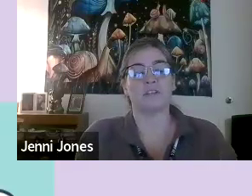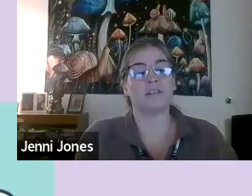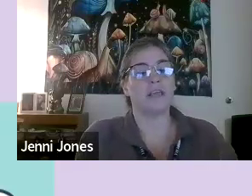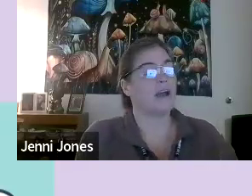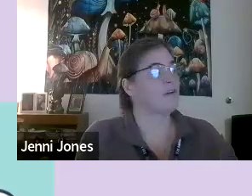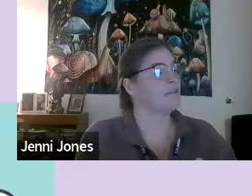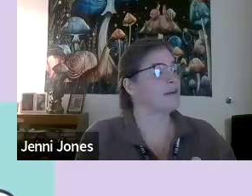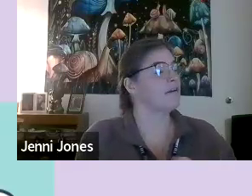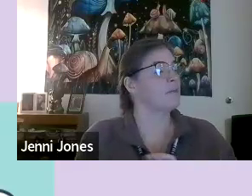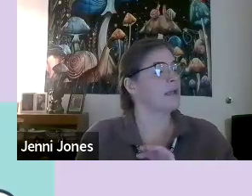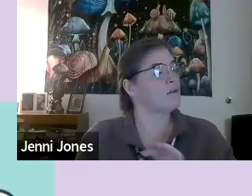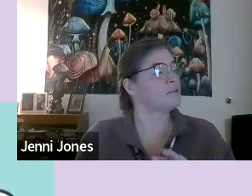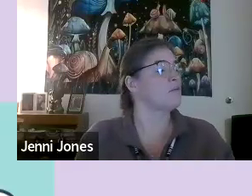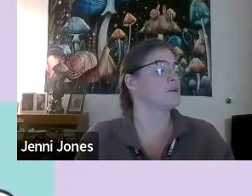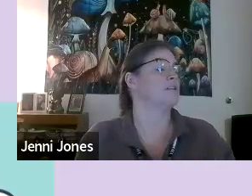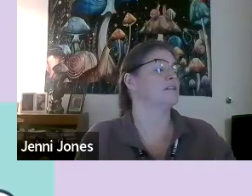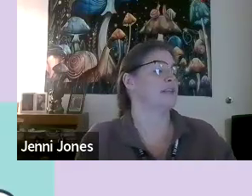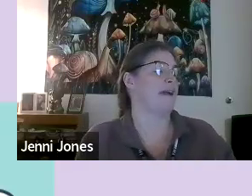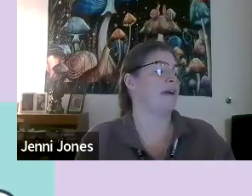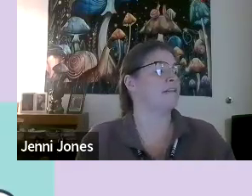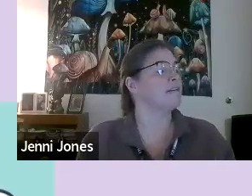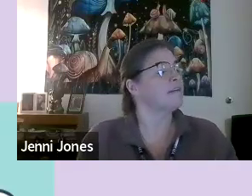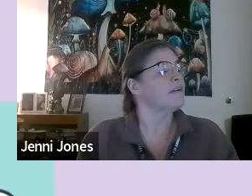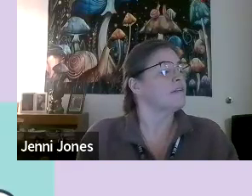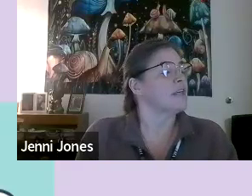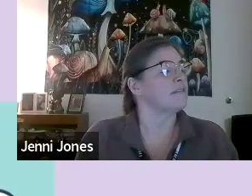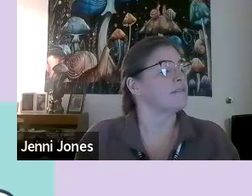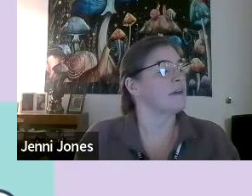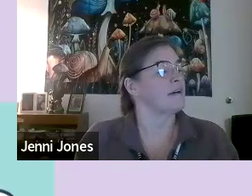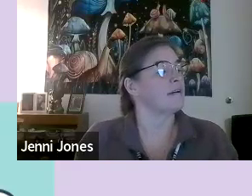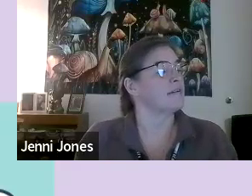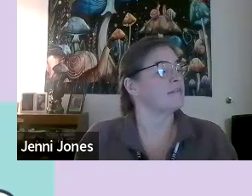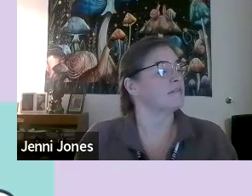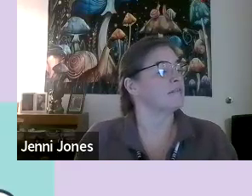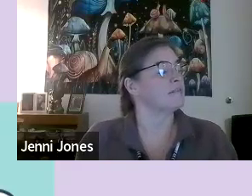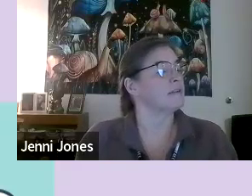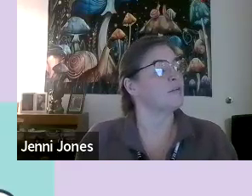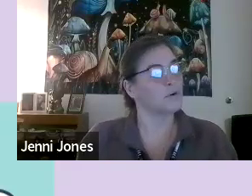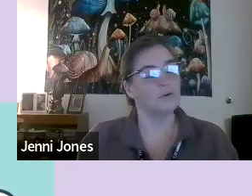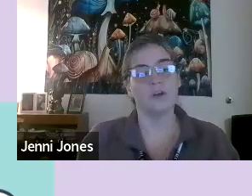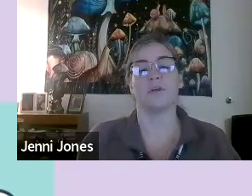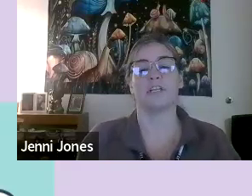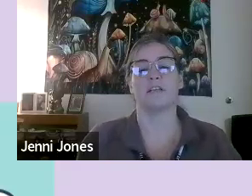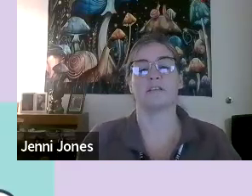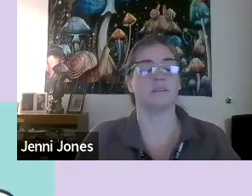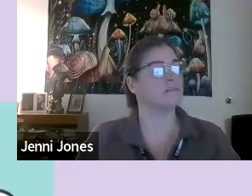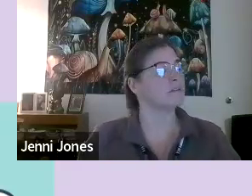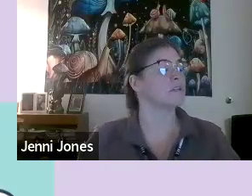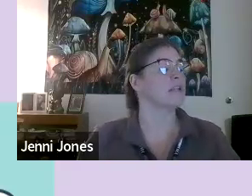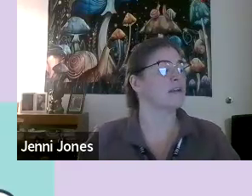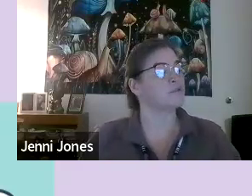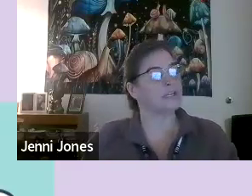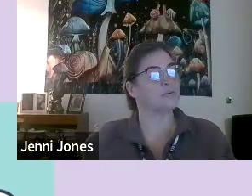the information that they have on there, but I also wanted to add that in rural